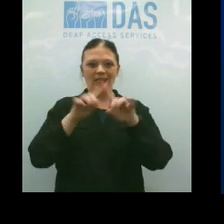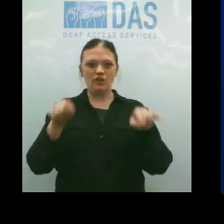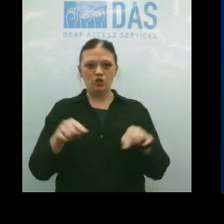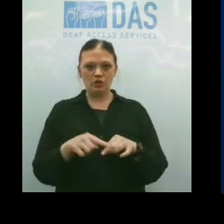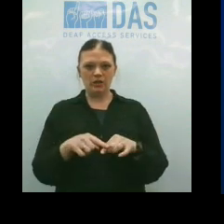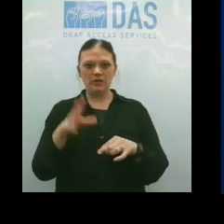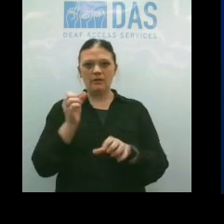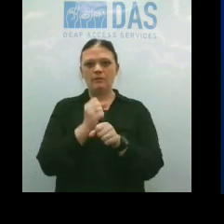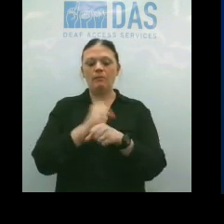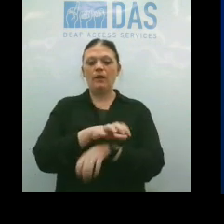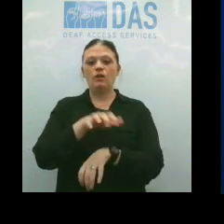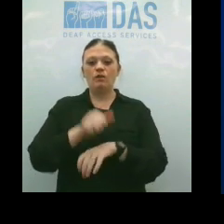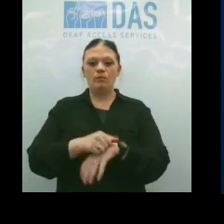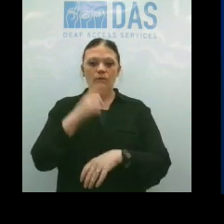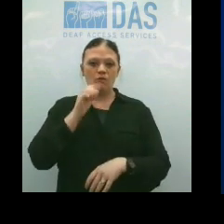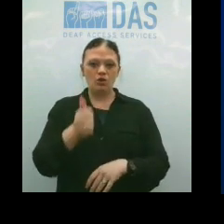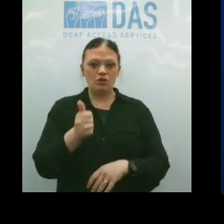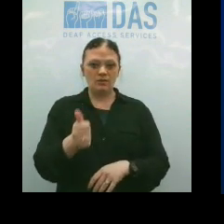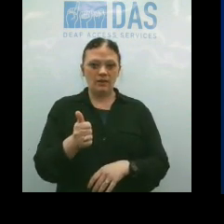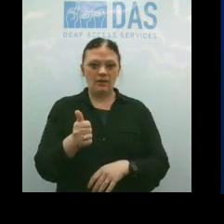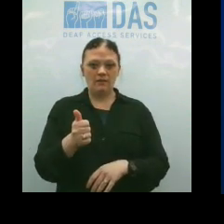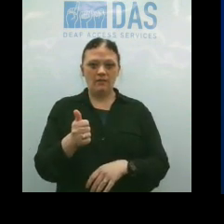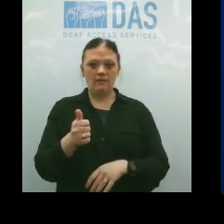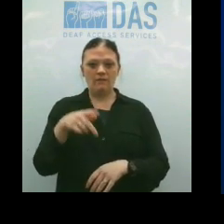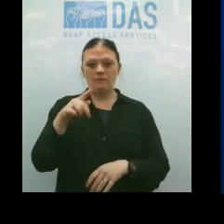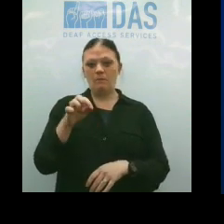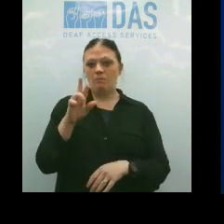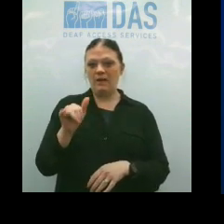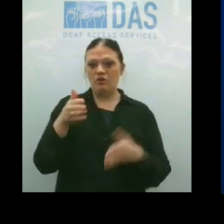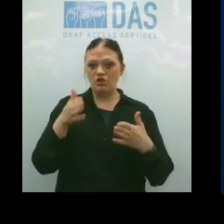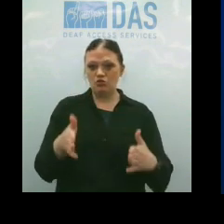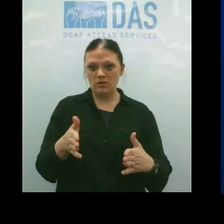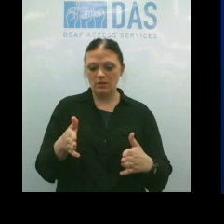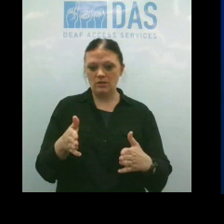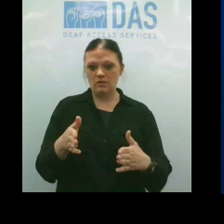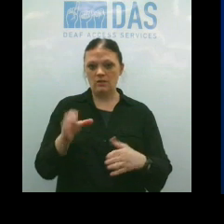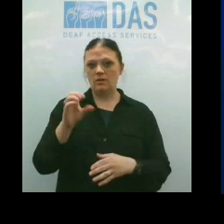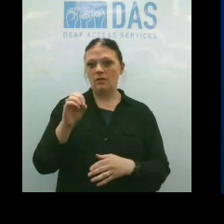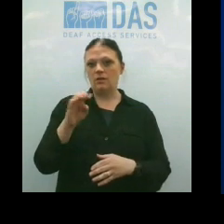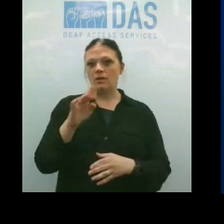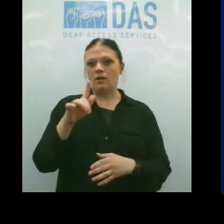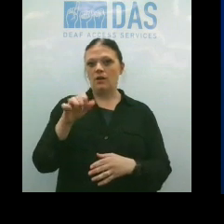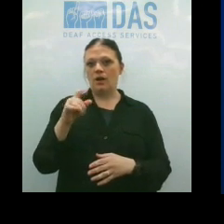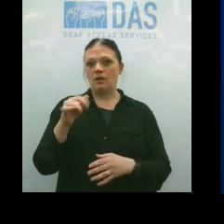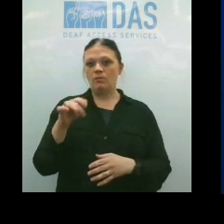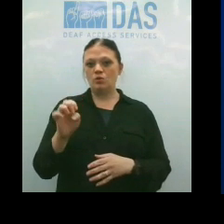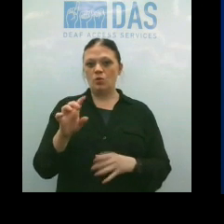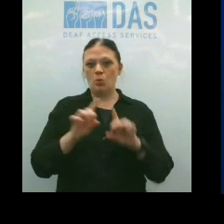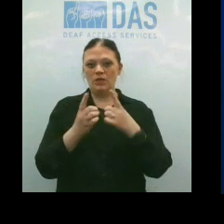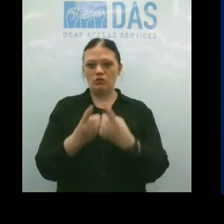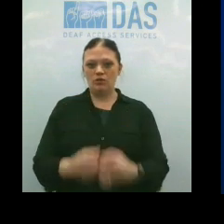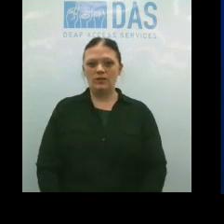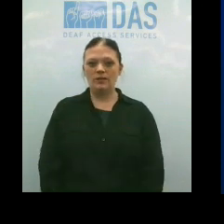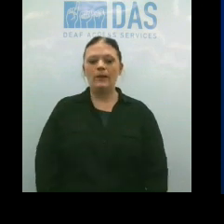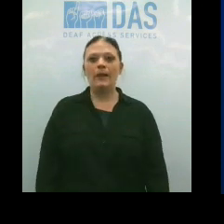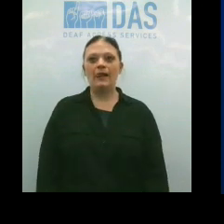screen and make an appointment for you. It's on Perry Street in the Cobblestone District of Buffalo.